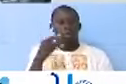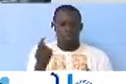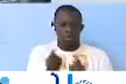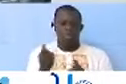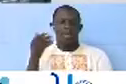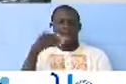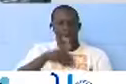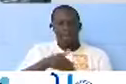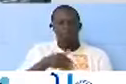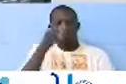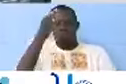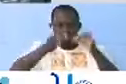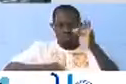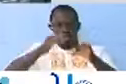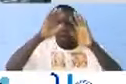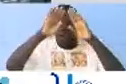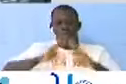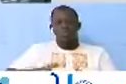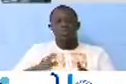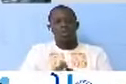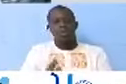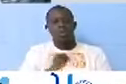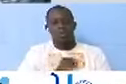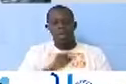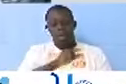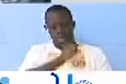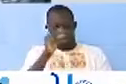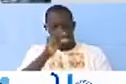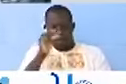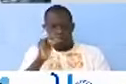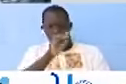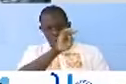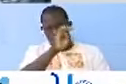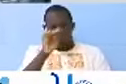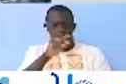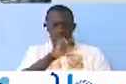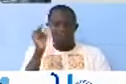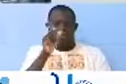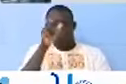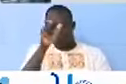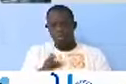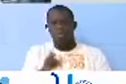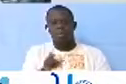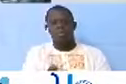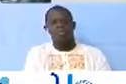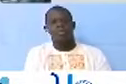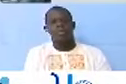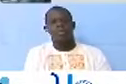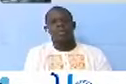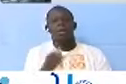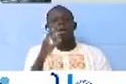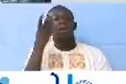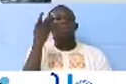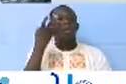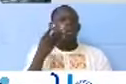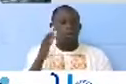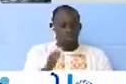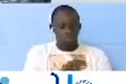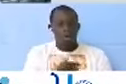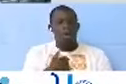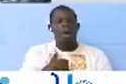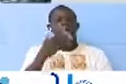court. He told names. Their names were mentioned. So mfanye na lonko. That was when I got to know